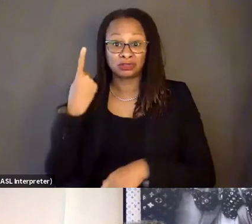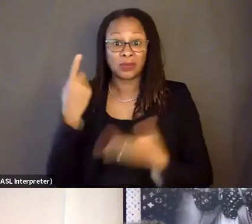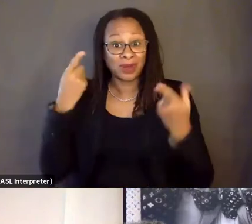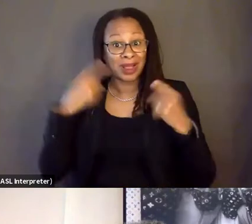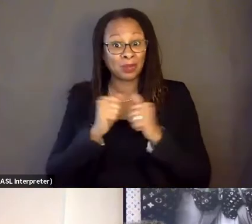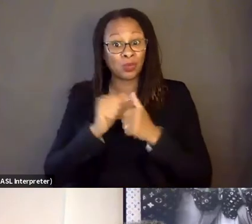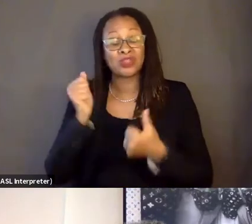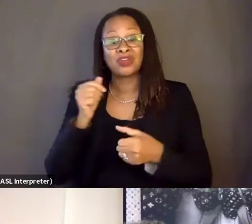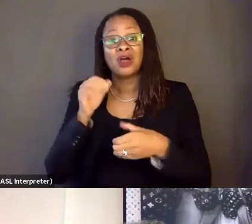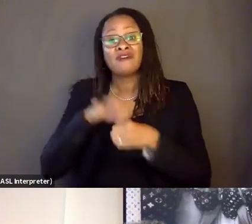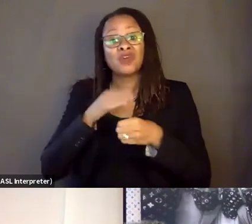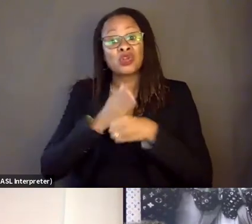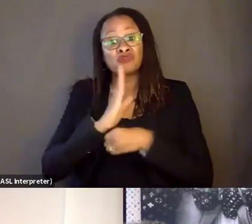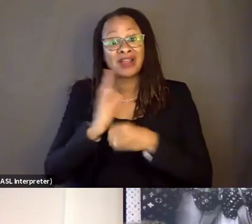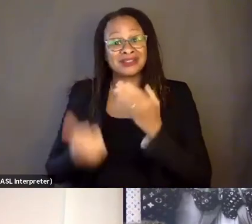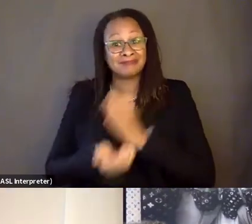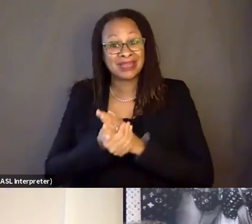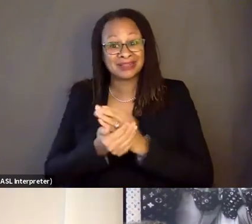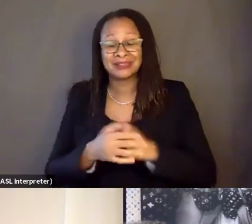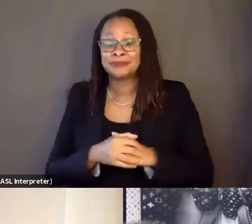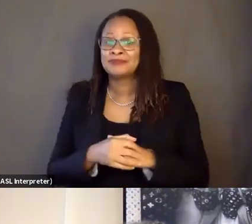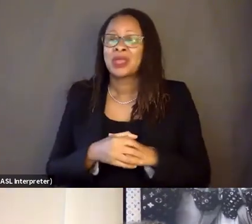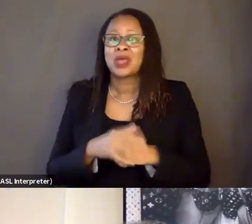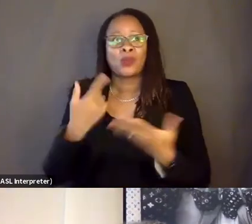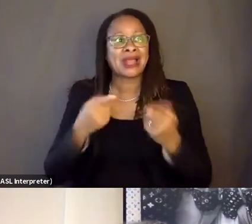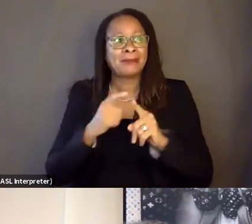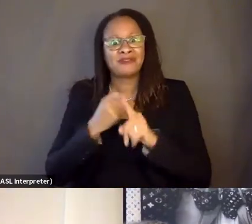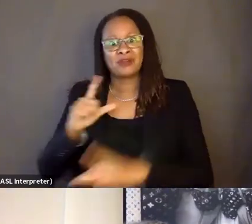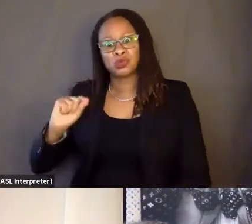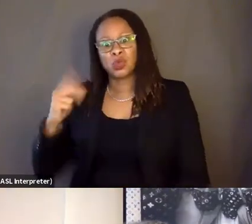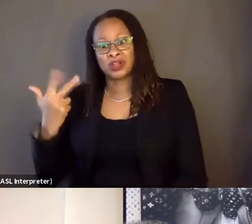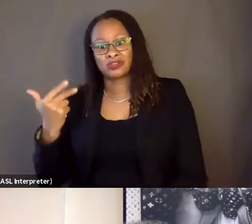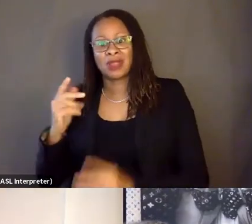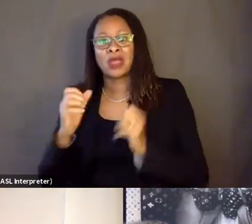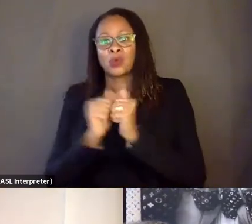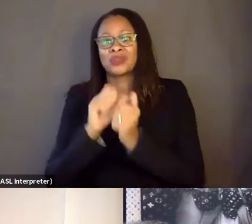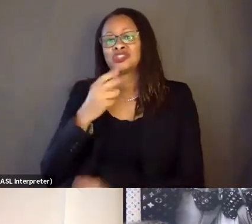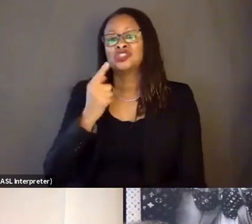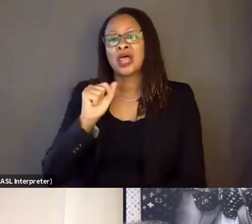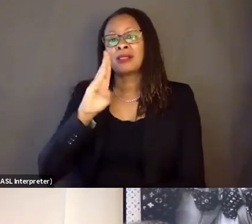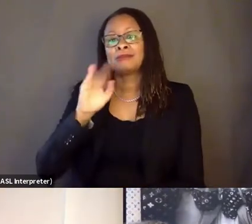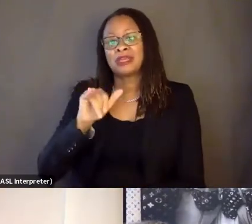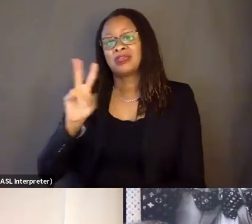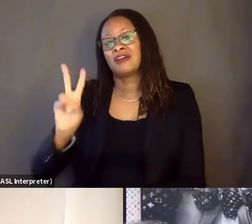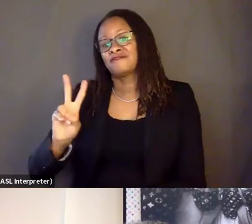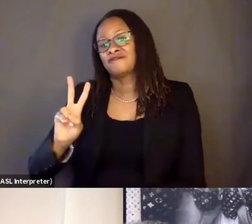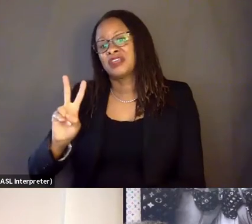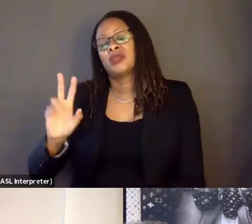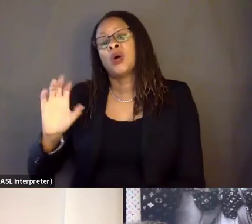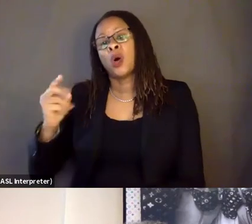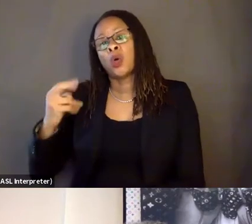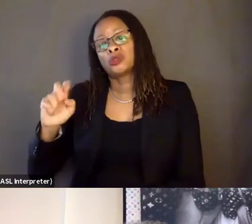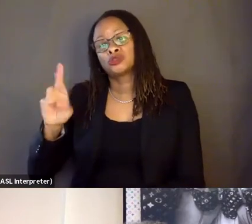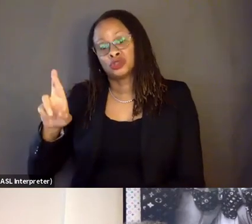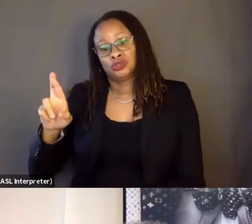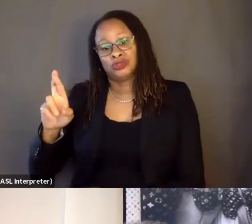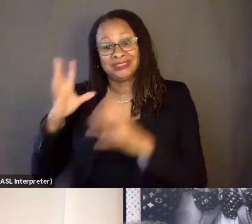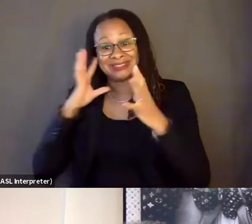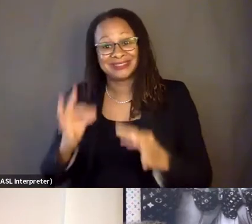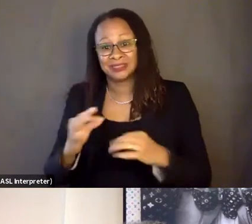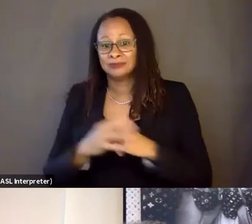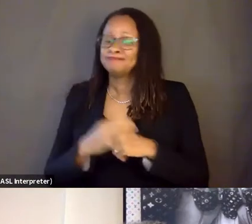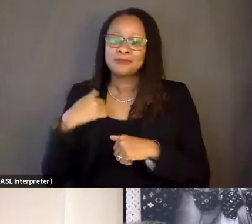Rights Amendment, what had happened since 2013 and the Shelby versus Holder decision. And we can't look at our elections, we